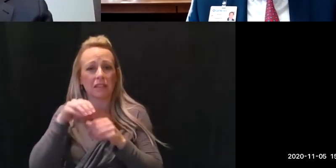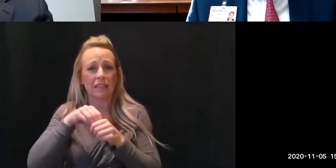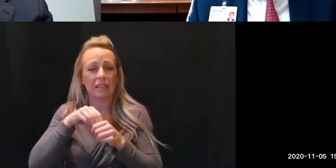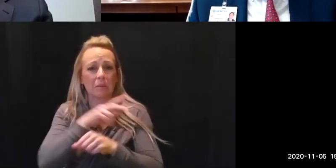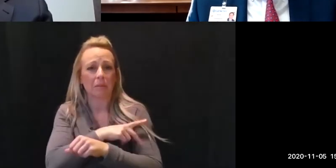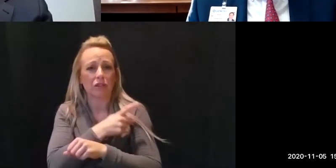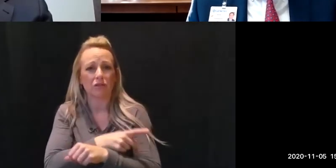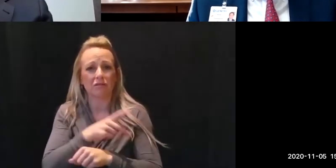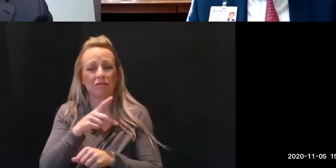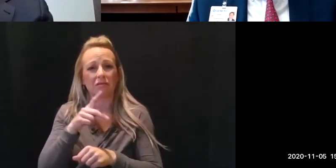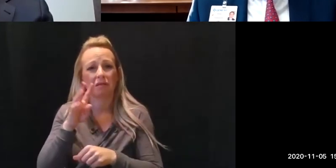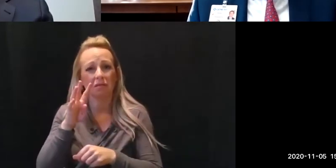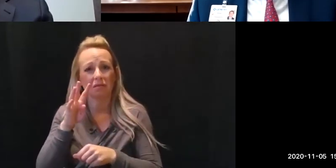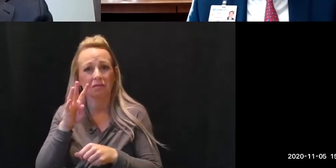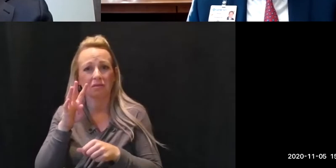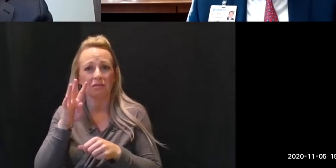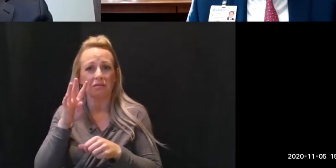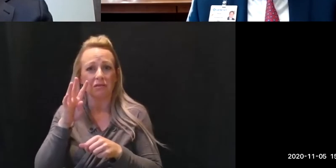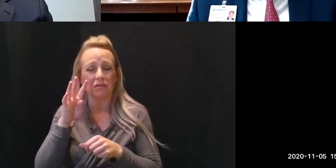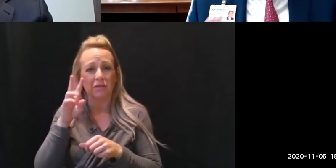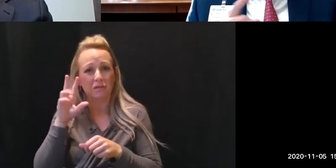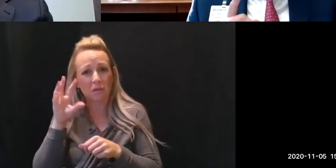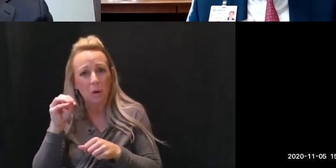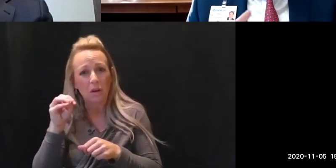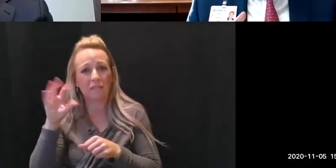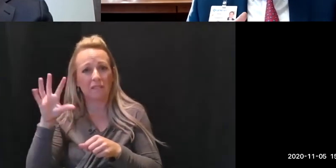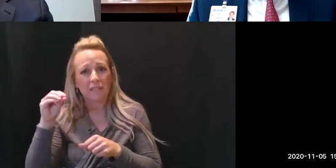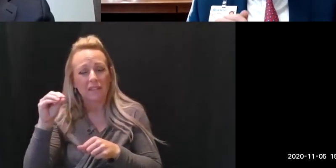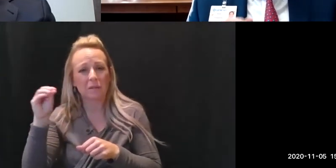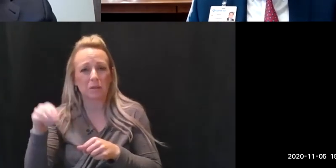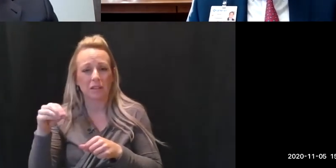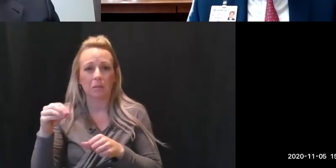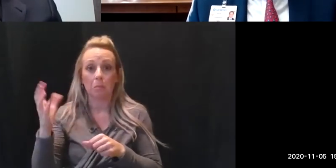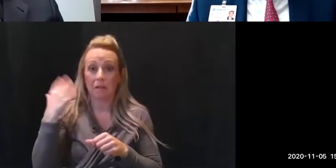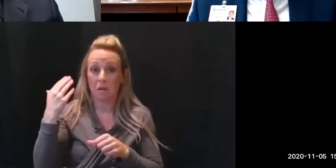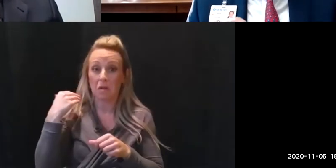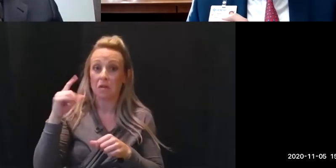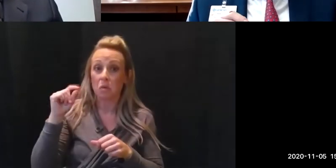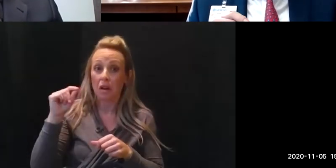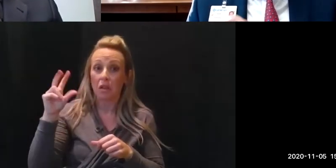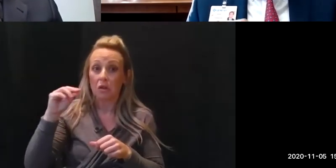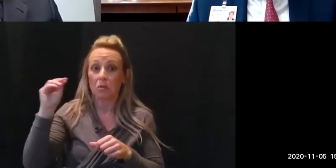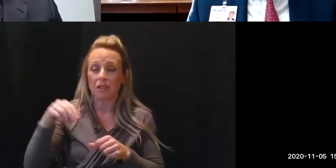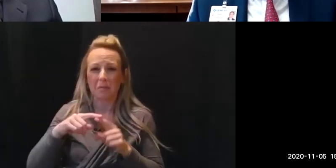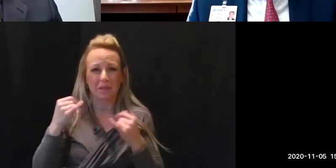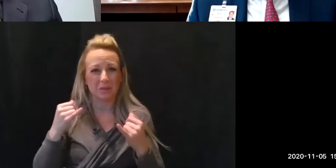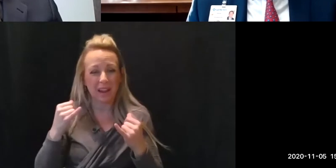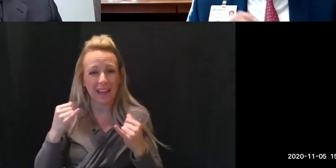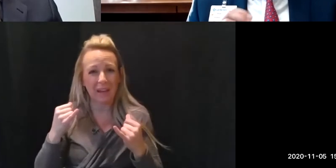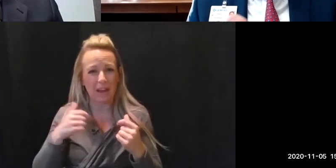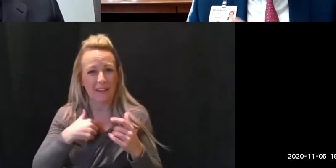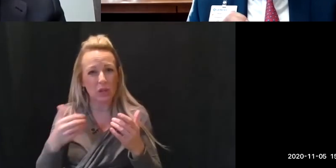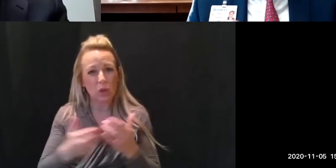that's a significant increase from the 20s and 30s. And just today, we set a new record